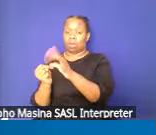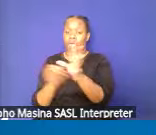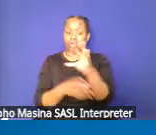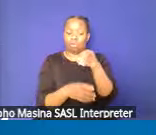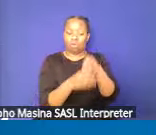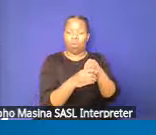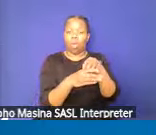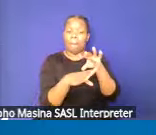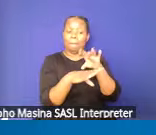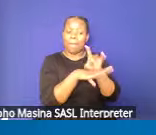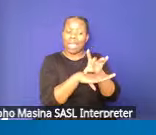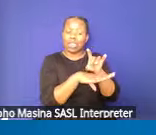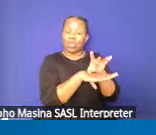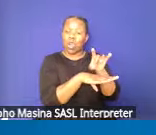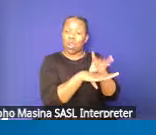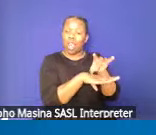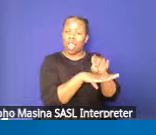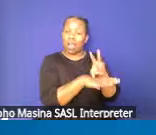mentoring,